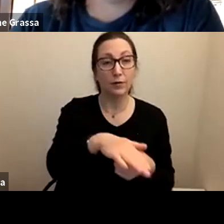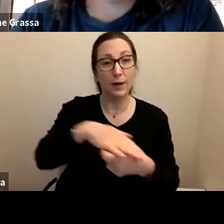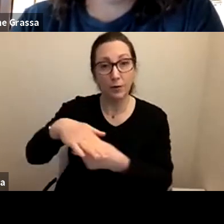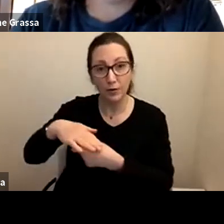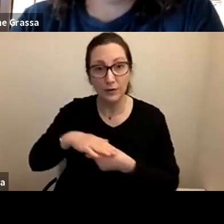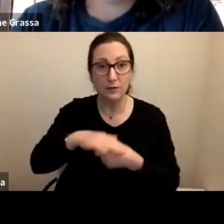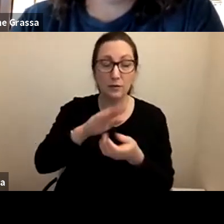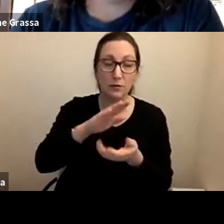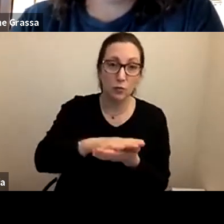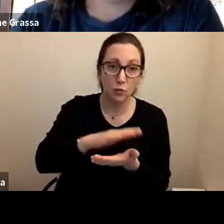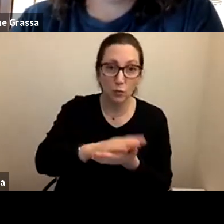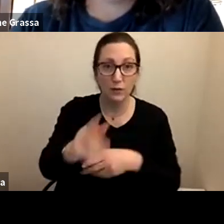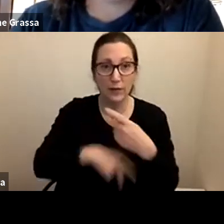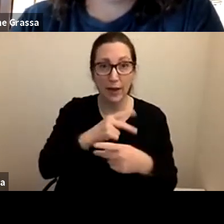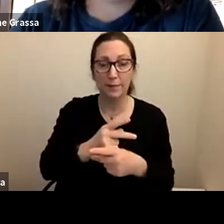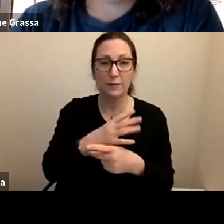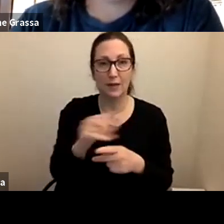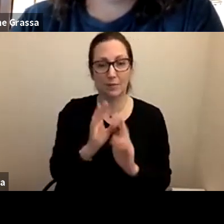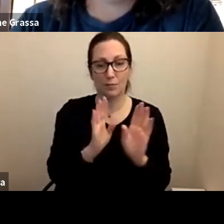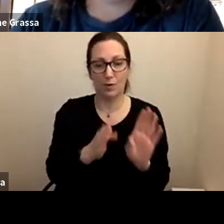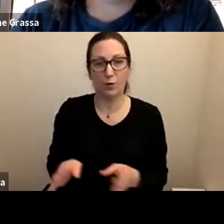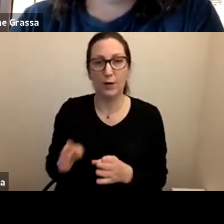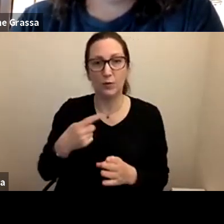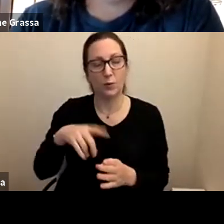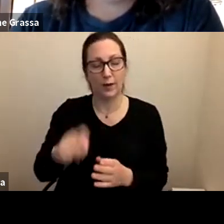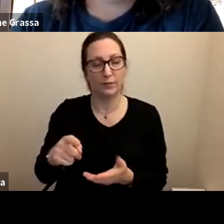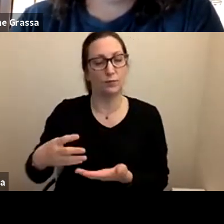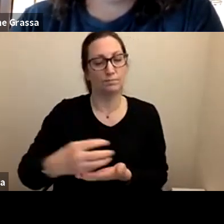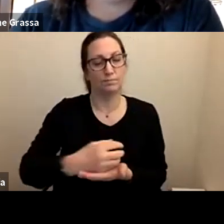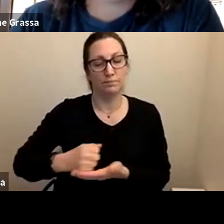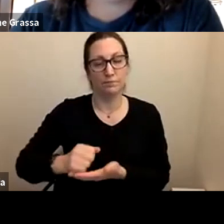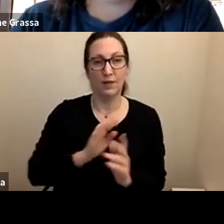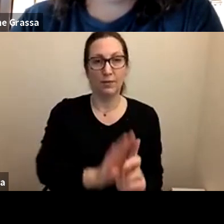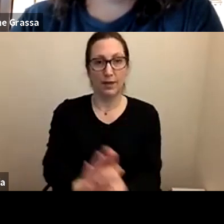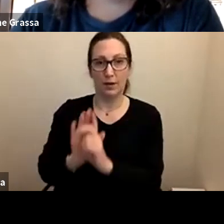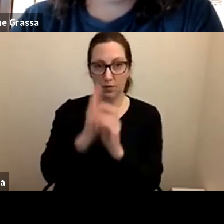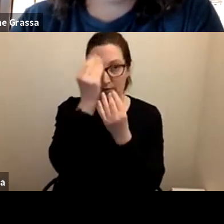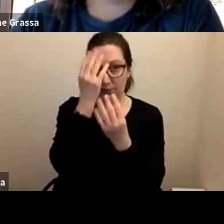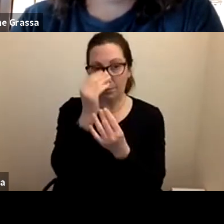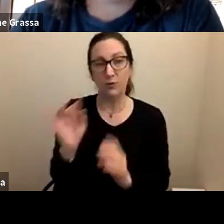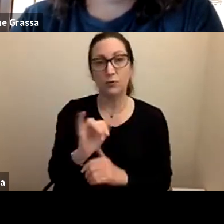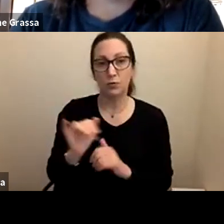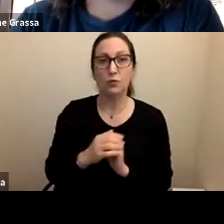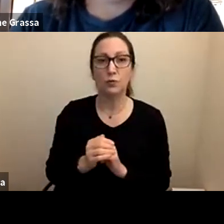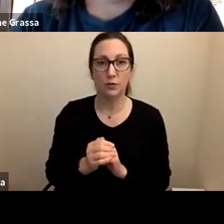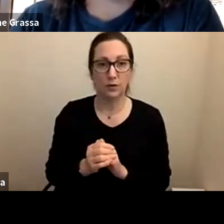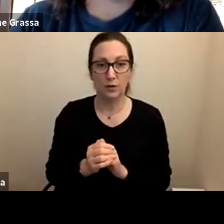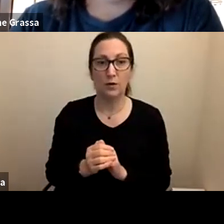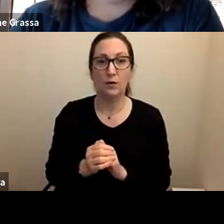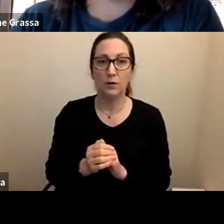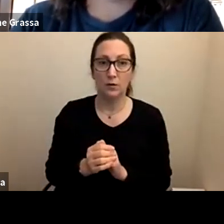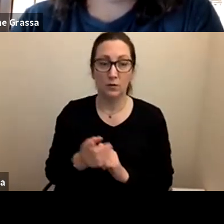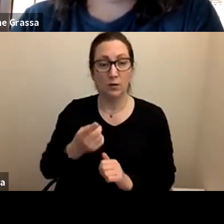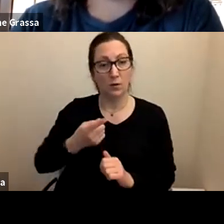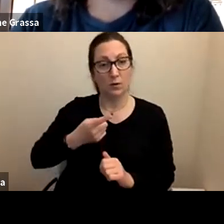and preparation and journeys are considered as equally as we might have our own set